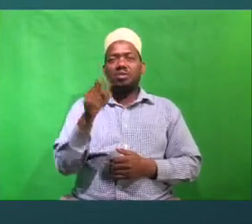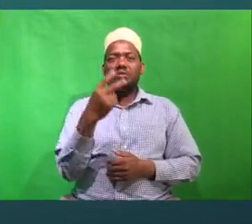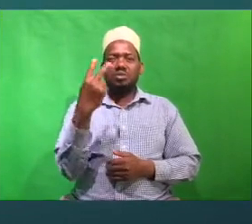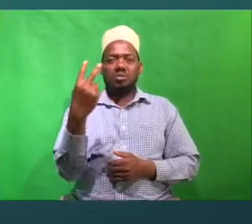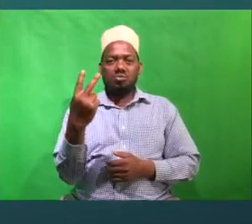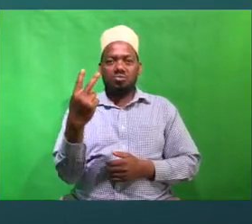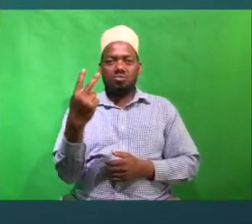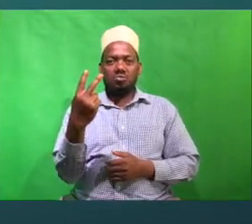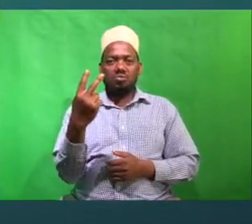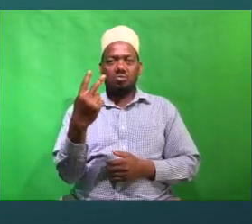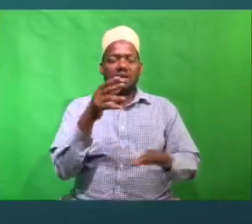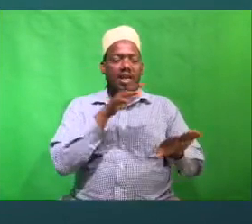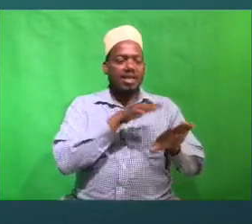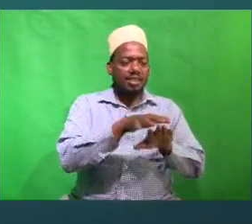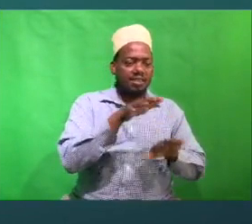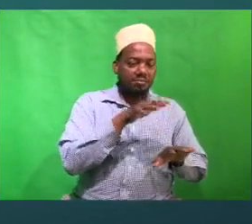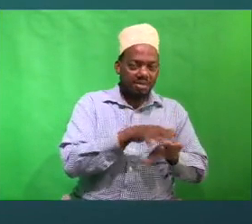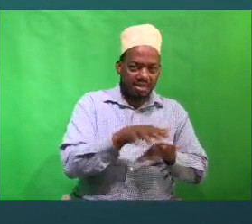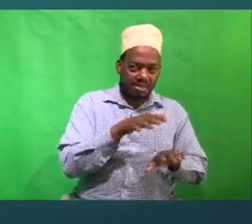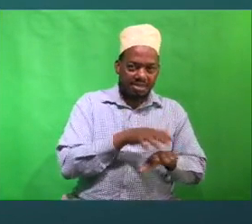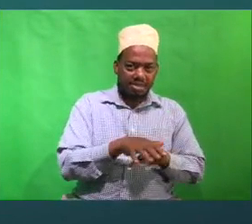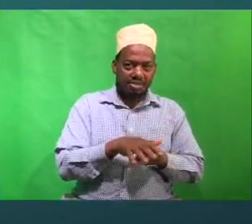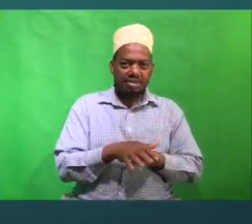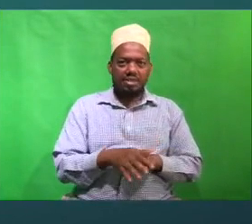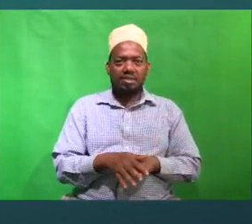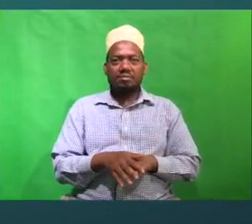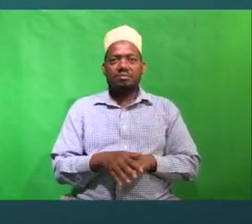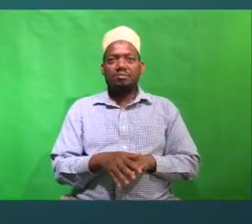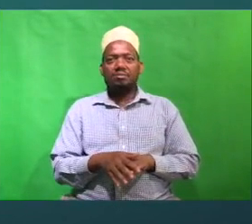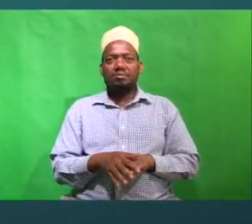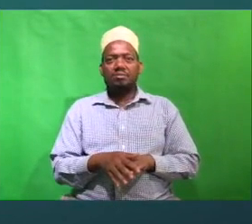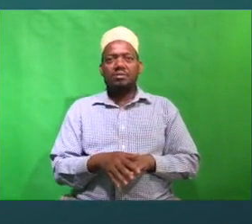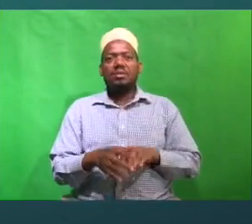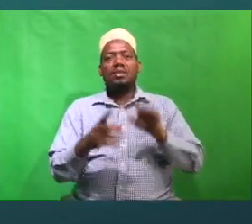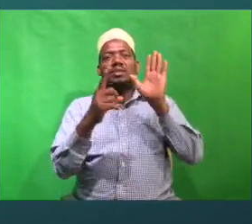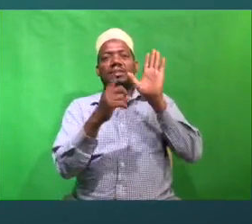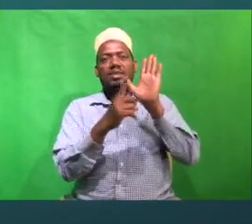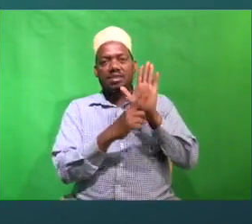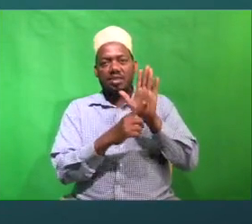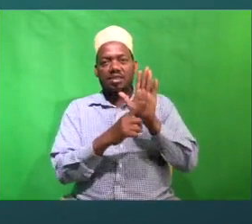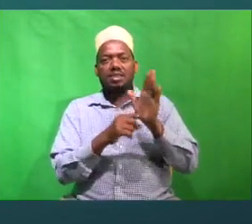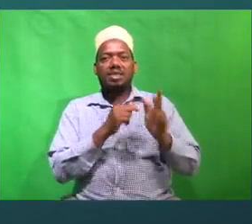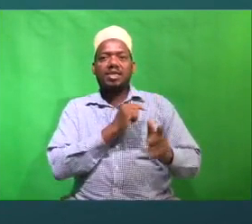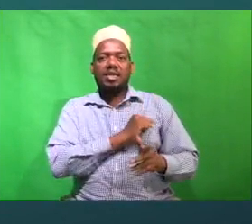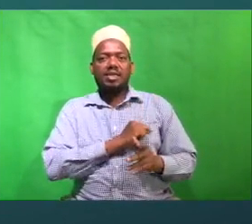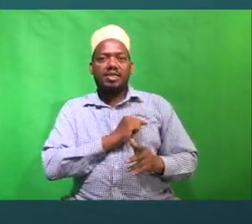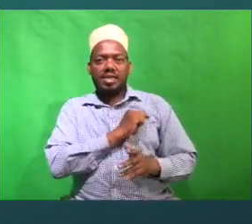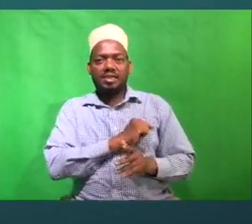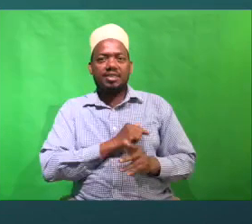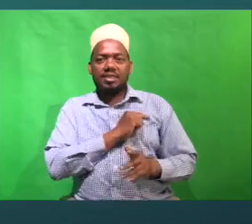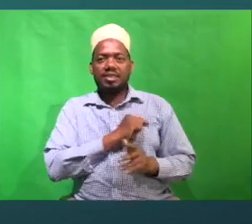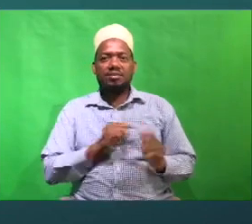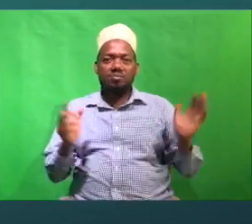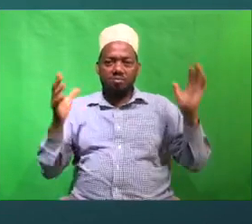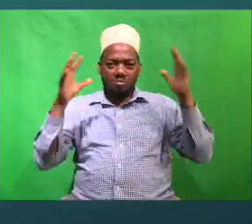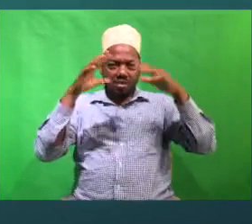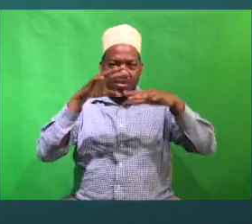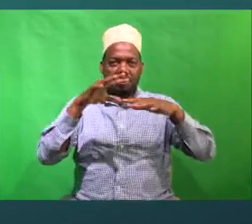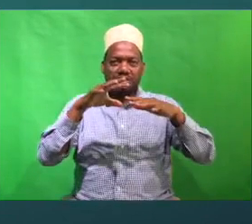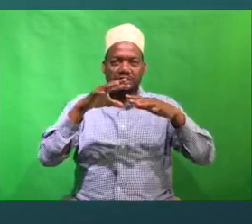question number 2 explains the 6 population characteristic in